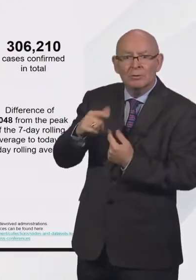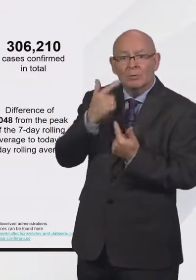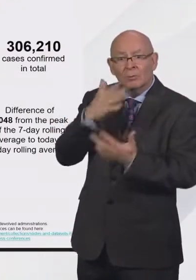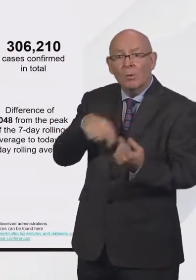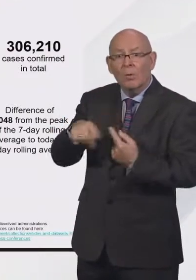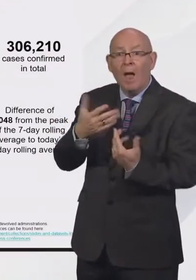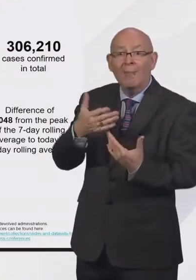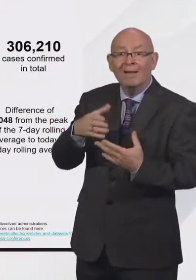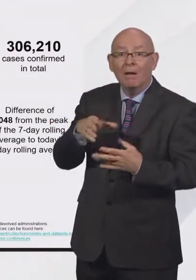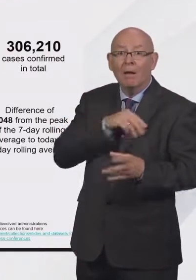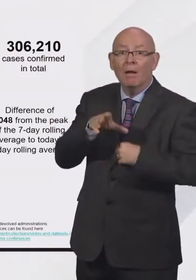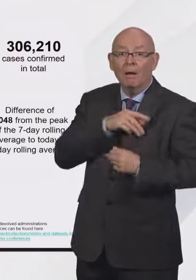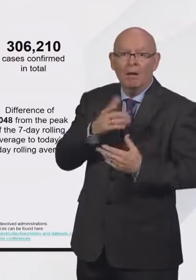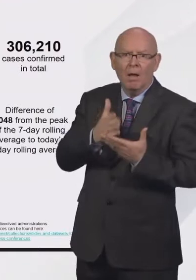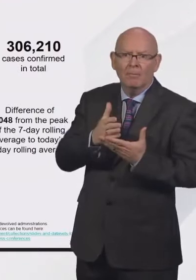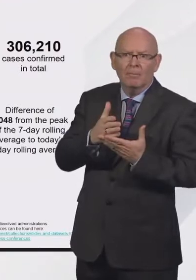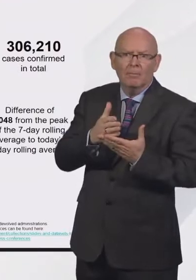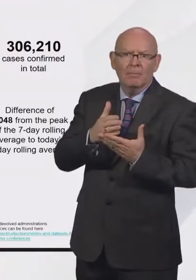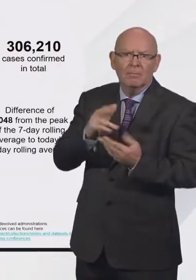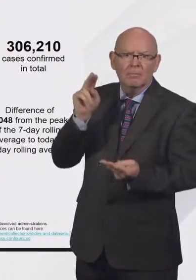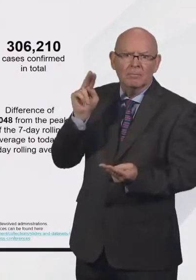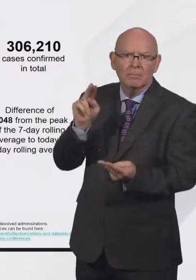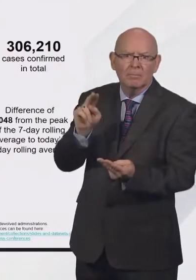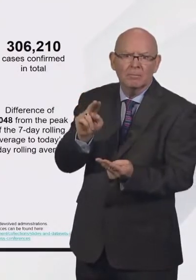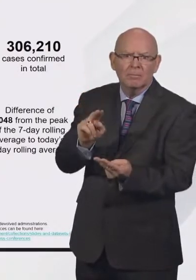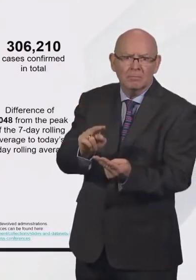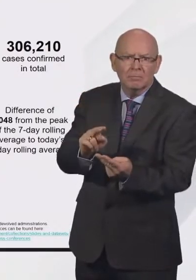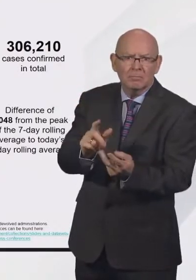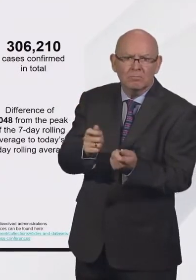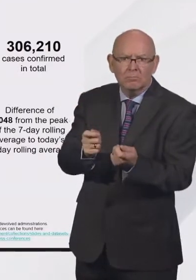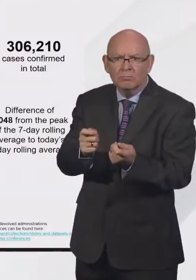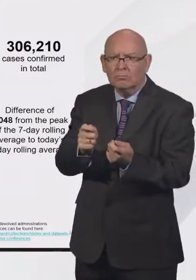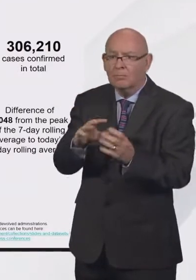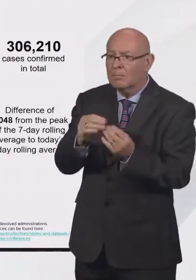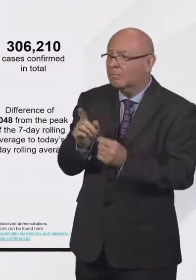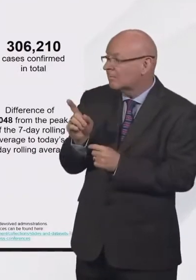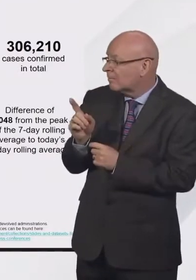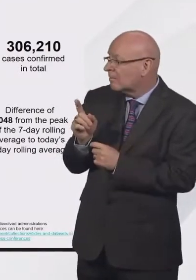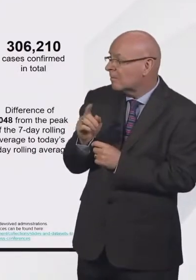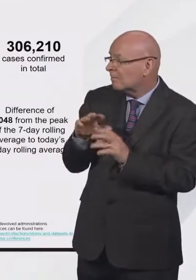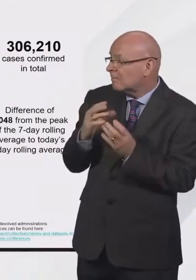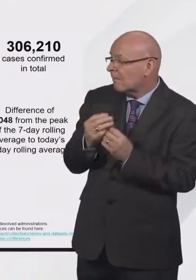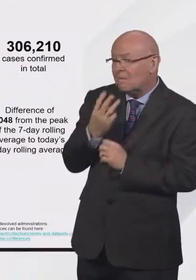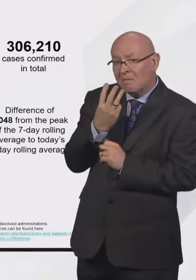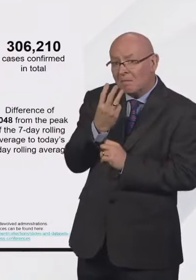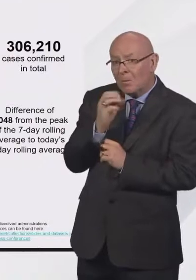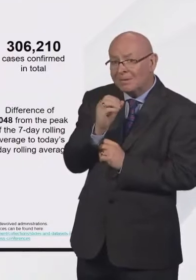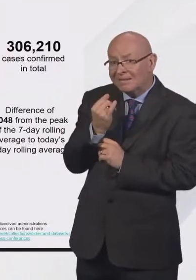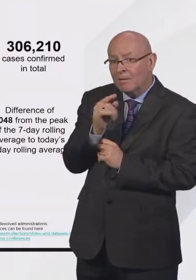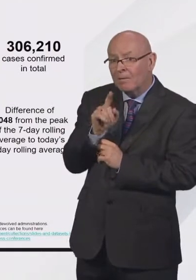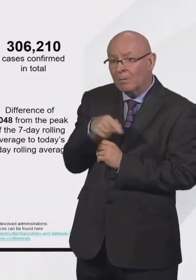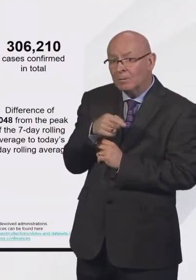306,210 people have now tested positive for coronavirus, which is an increase of 874